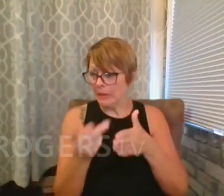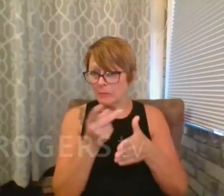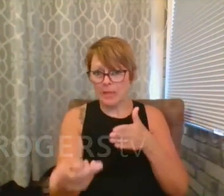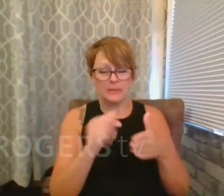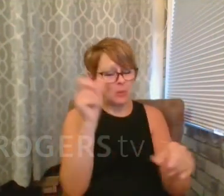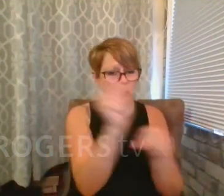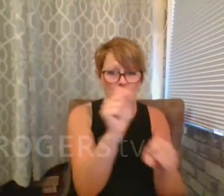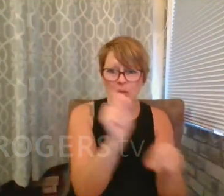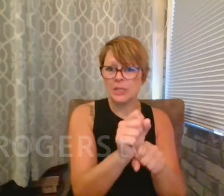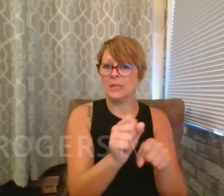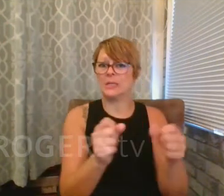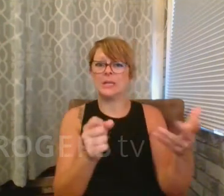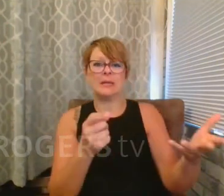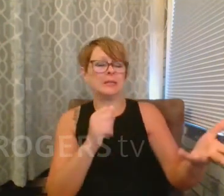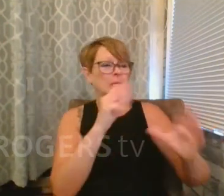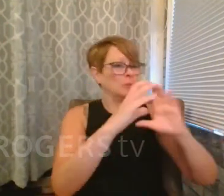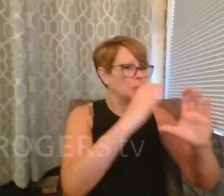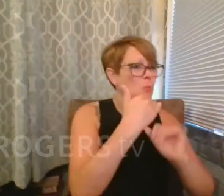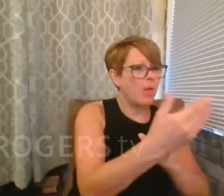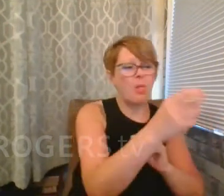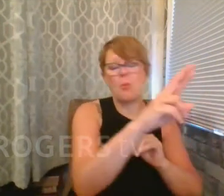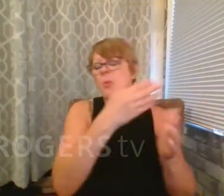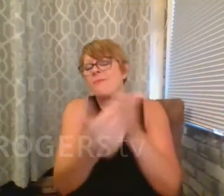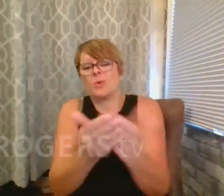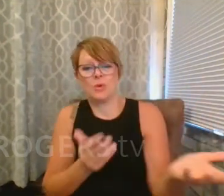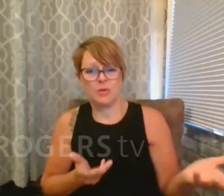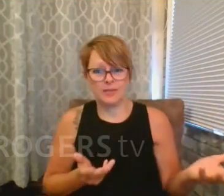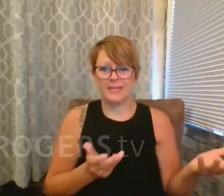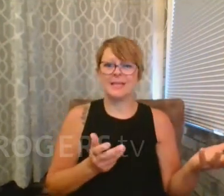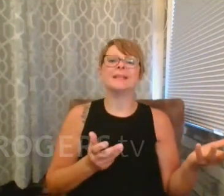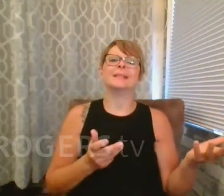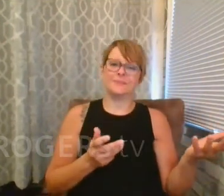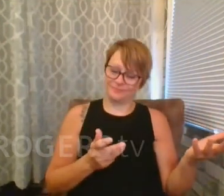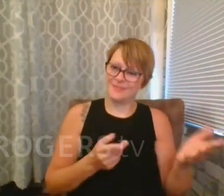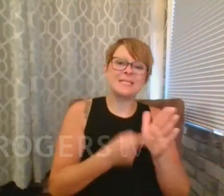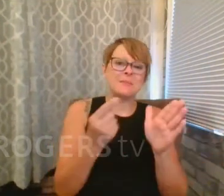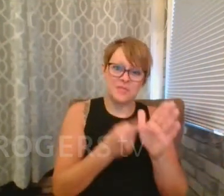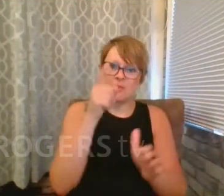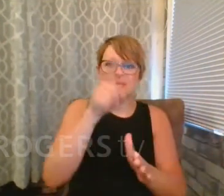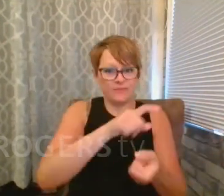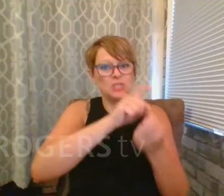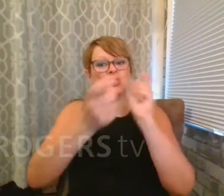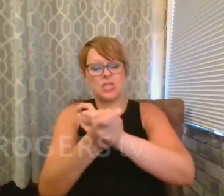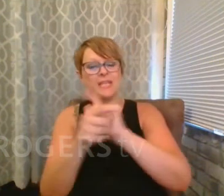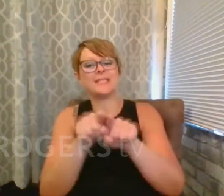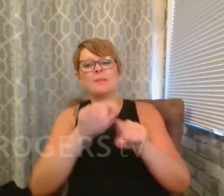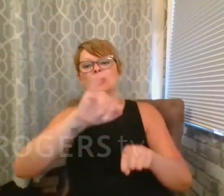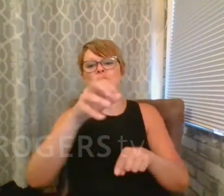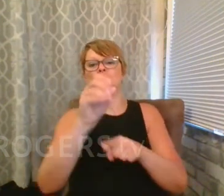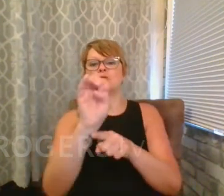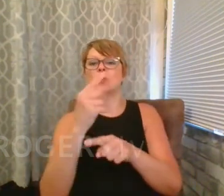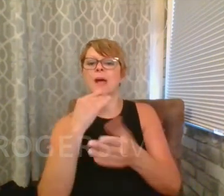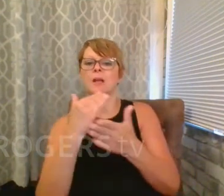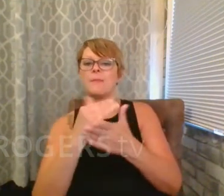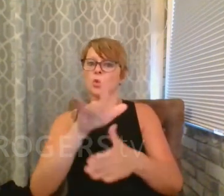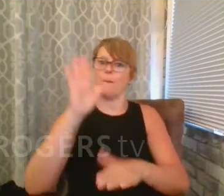communicating well, whether this or that, rebrand, change. This is back to Joe's point. Your past is